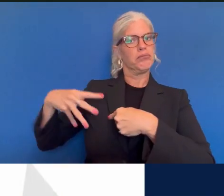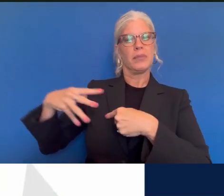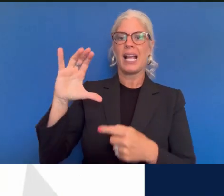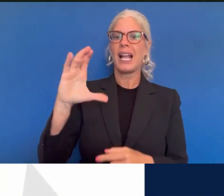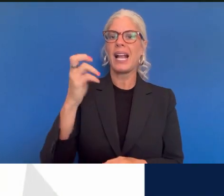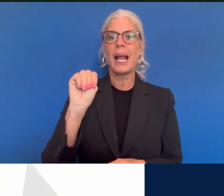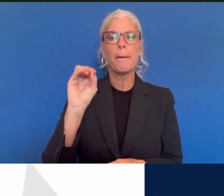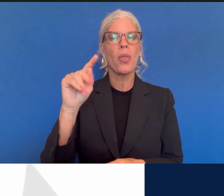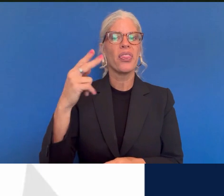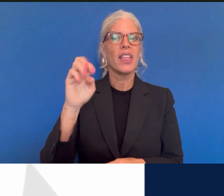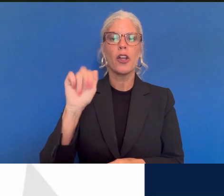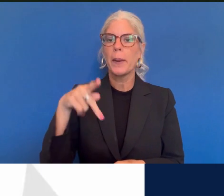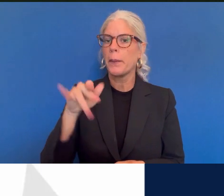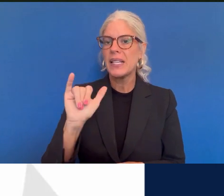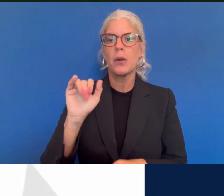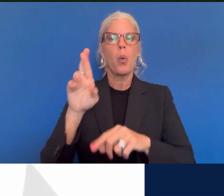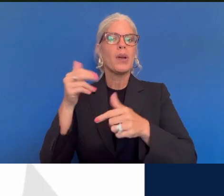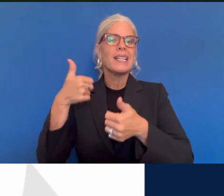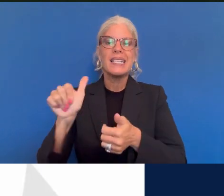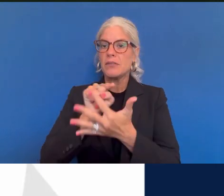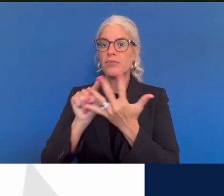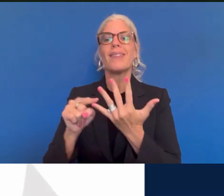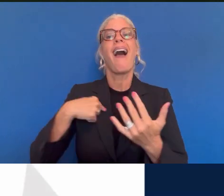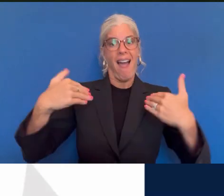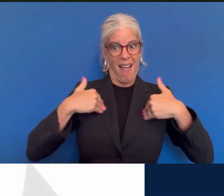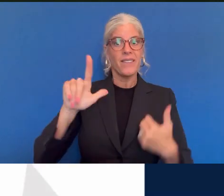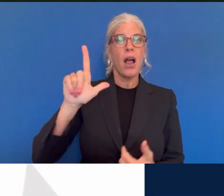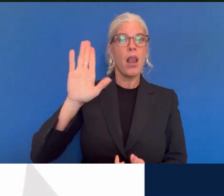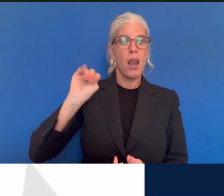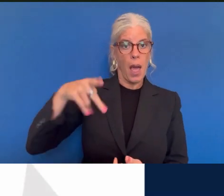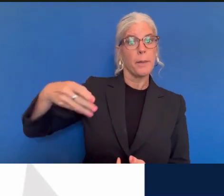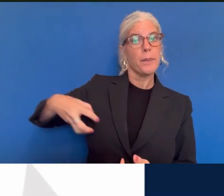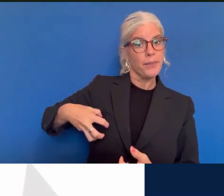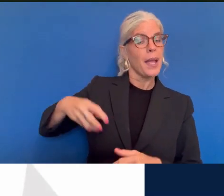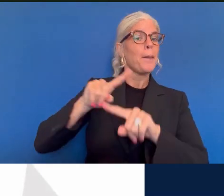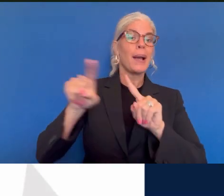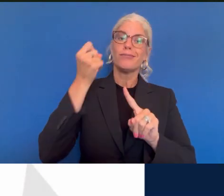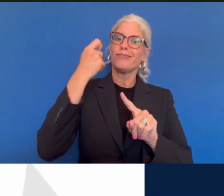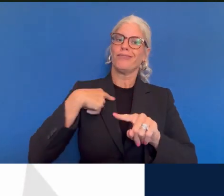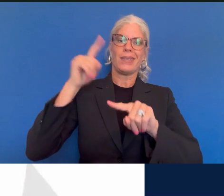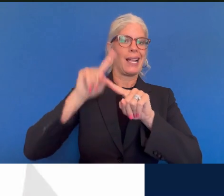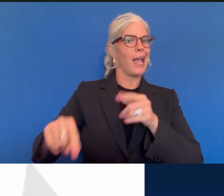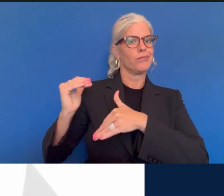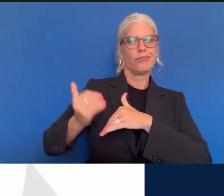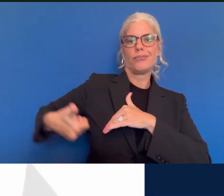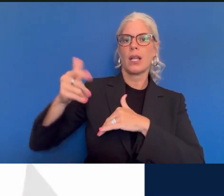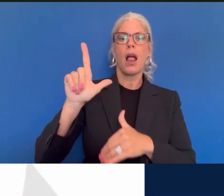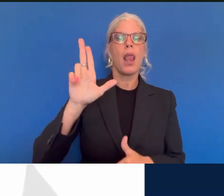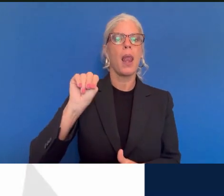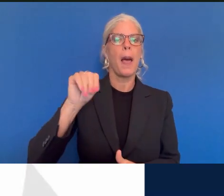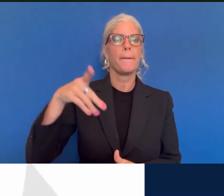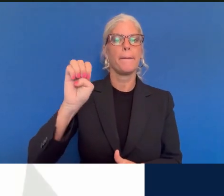are arduous, but it's important because trust me, luckily I didn't have to